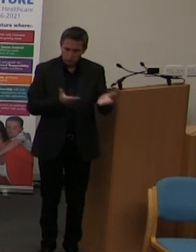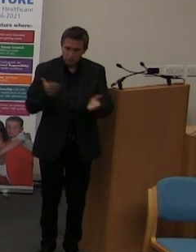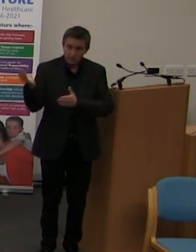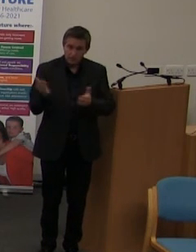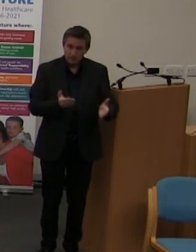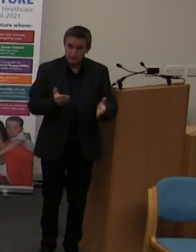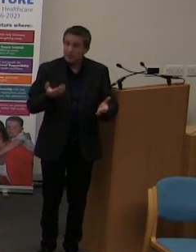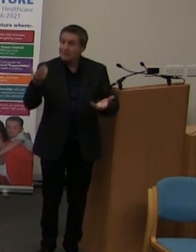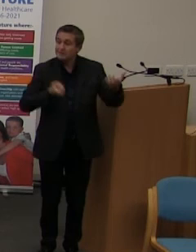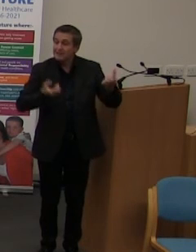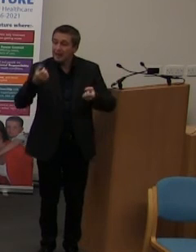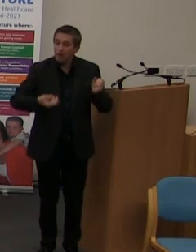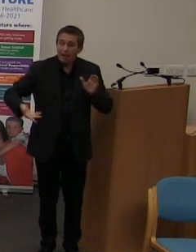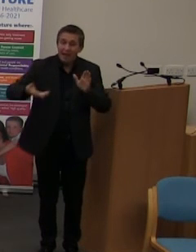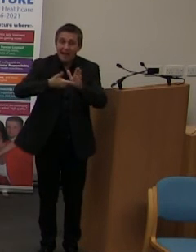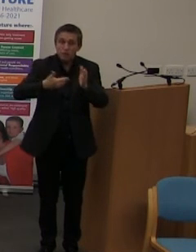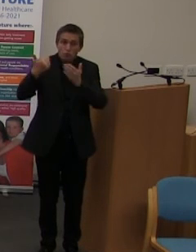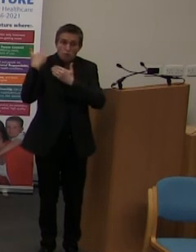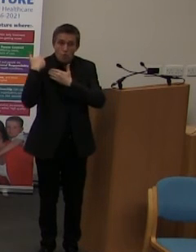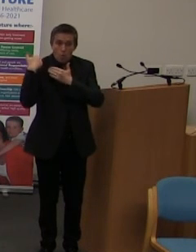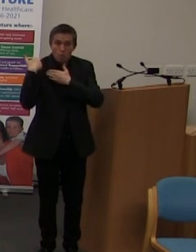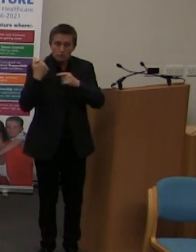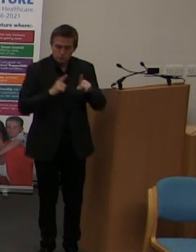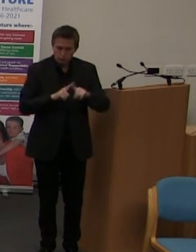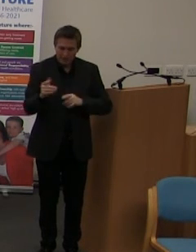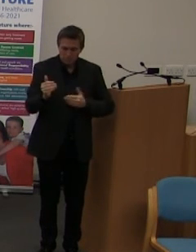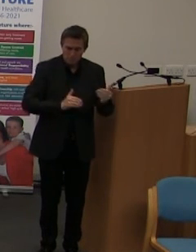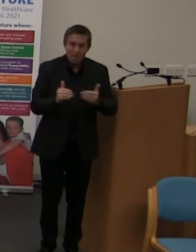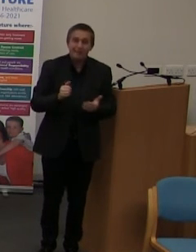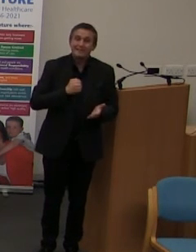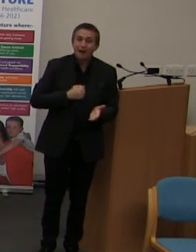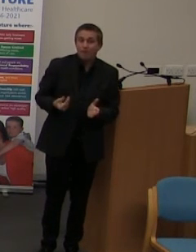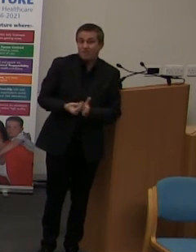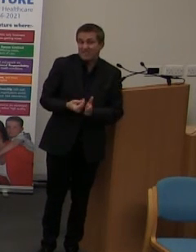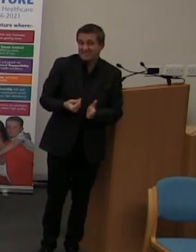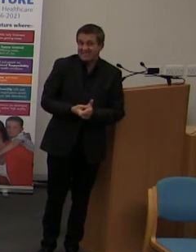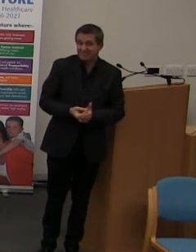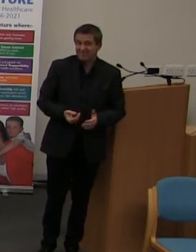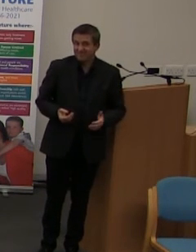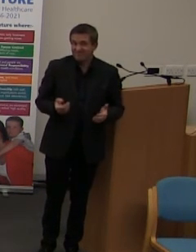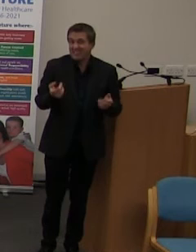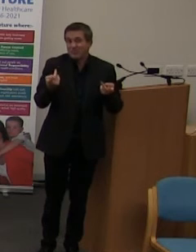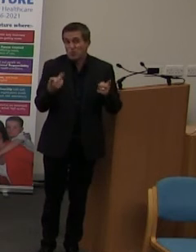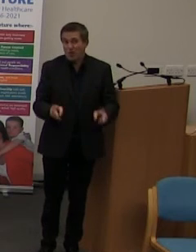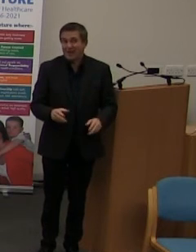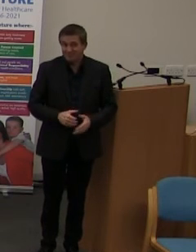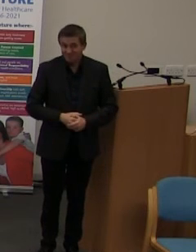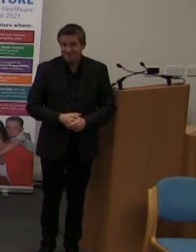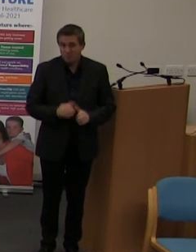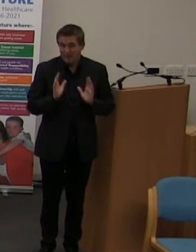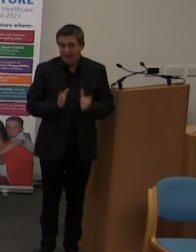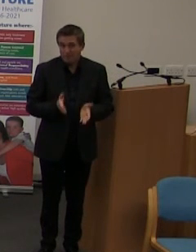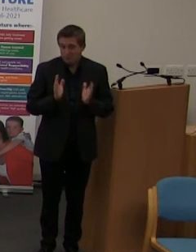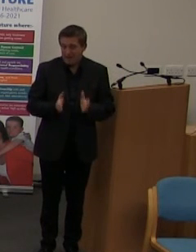different roles, and recognising that we must live within our current resource. And that is the life we lead, and that's the job that we have to